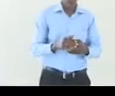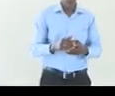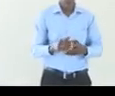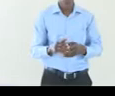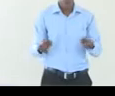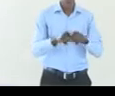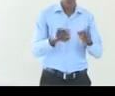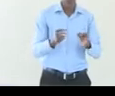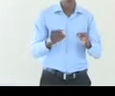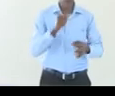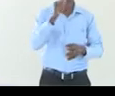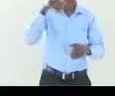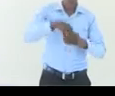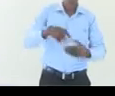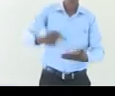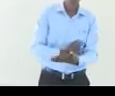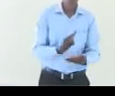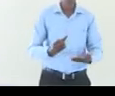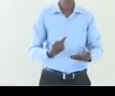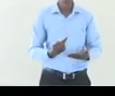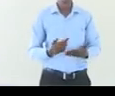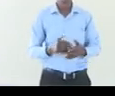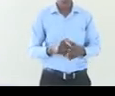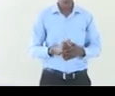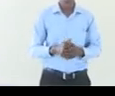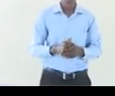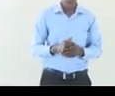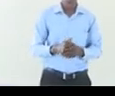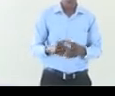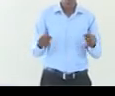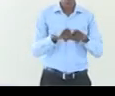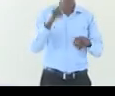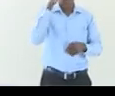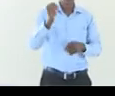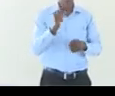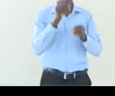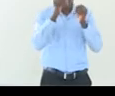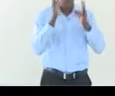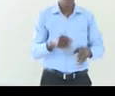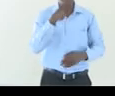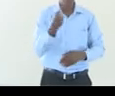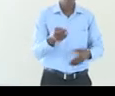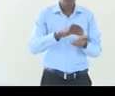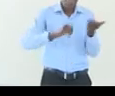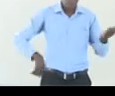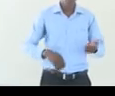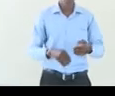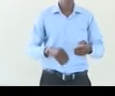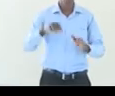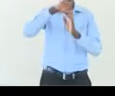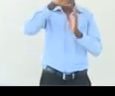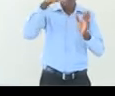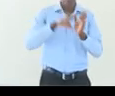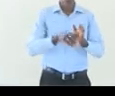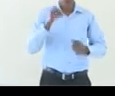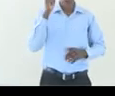the gospel of Christ. The abuse of power and privilege, the refusal to love, to forgive, and to show mercy, the scandalous gap between